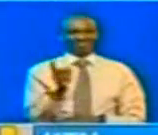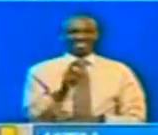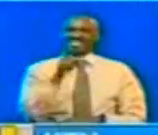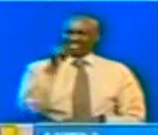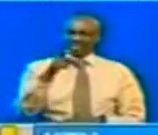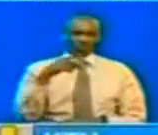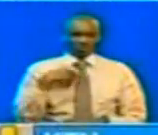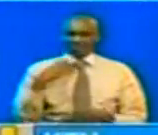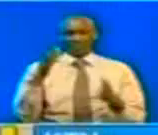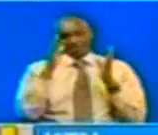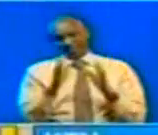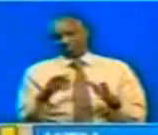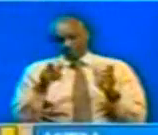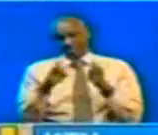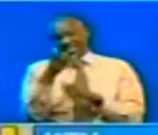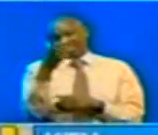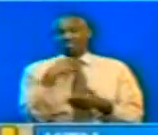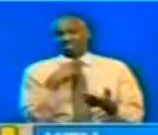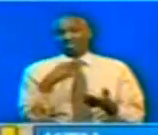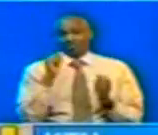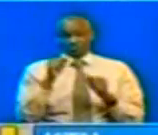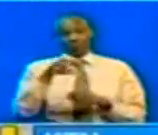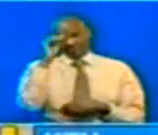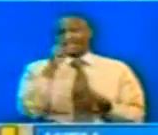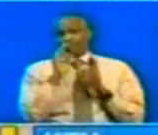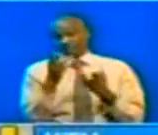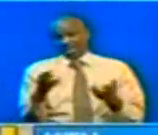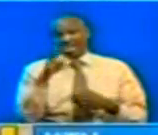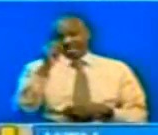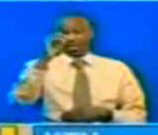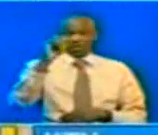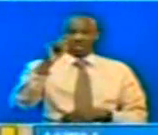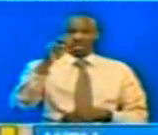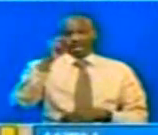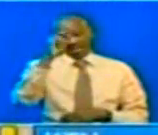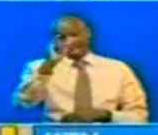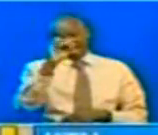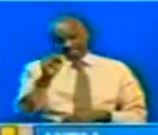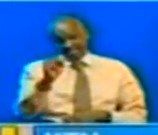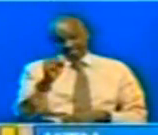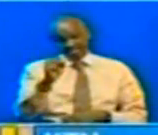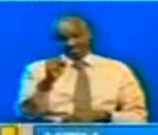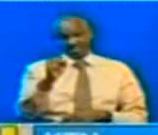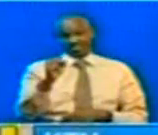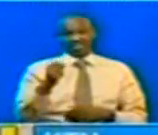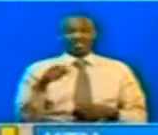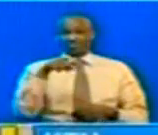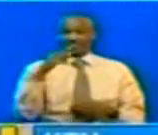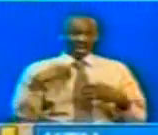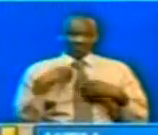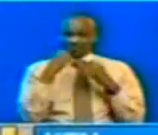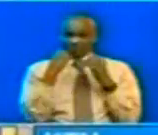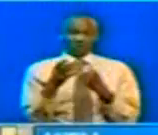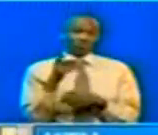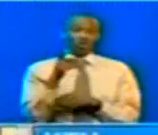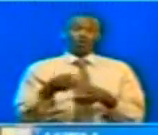picked up by the media somewhere. We've tried to get the report. We can't find it. NIS, National Intelligence Service, does not have